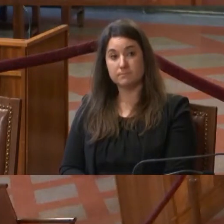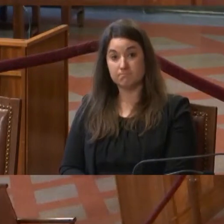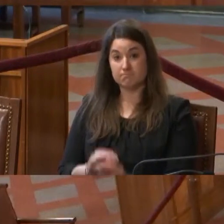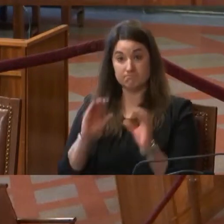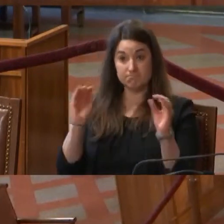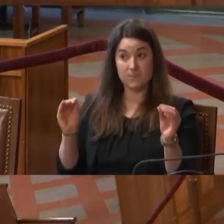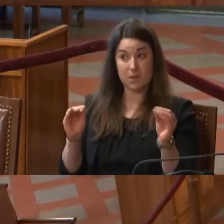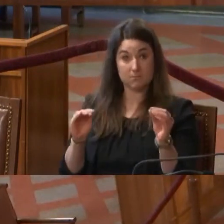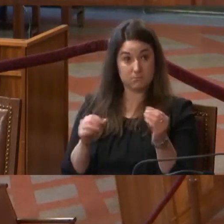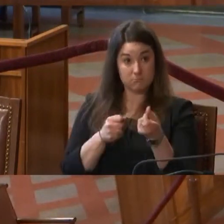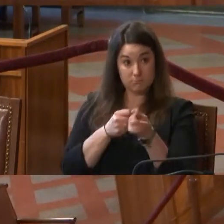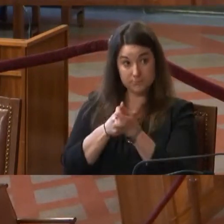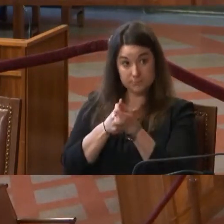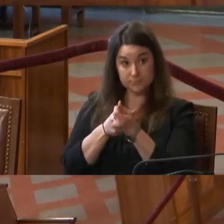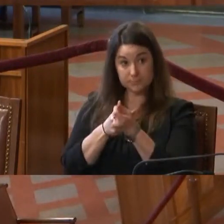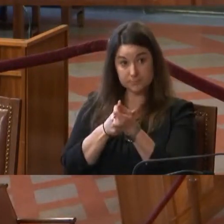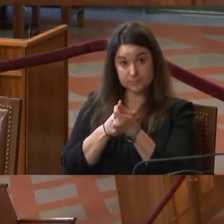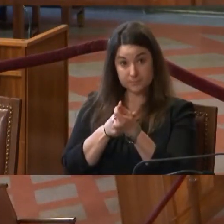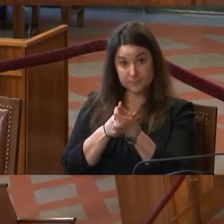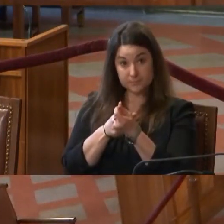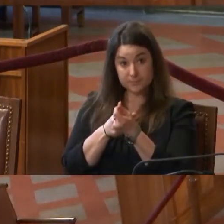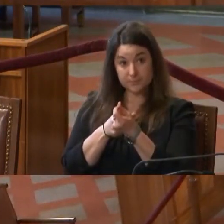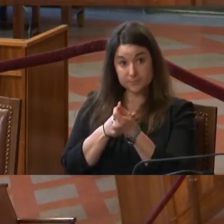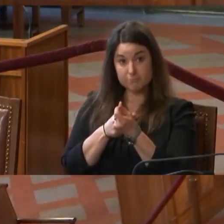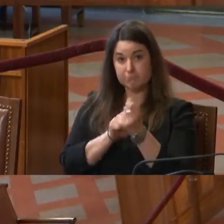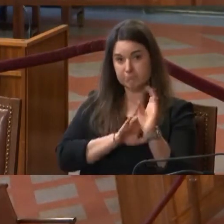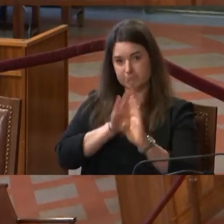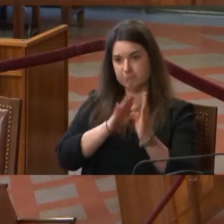Hearing none, all those in favor?